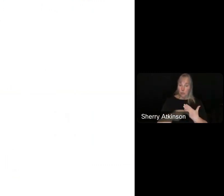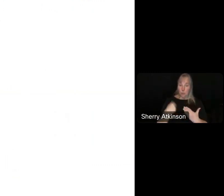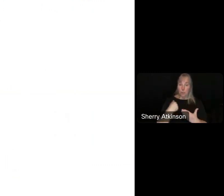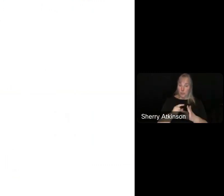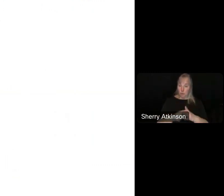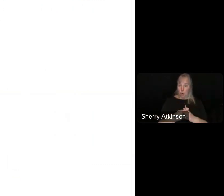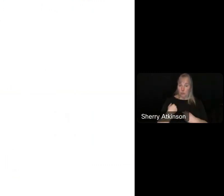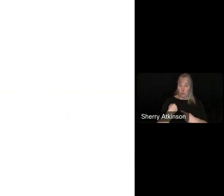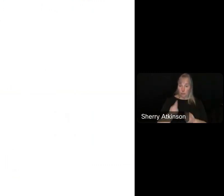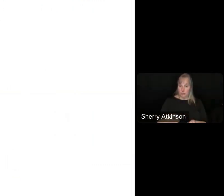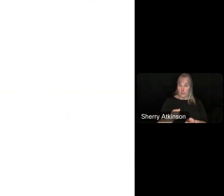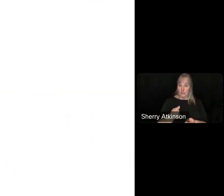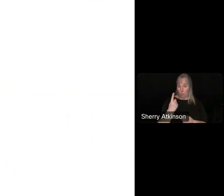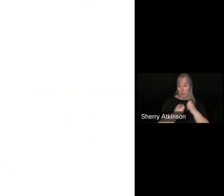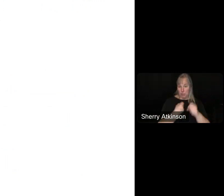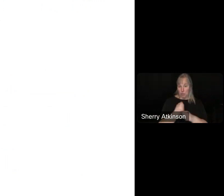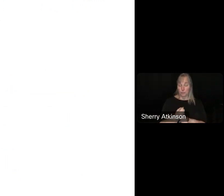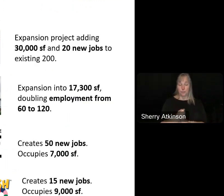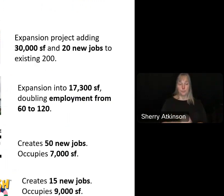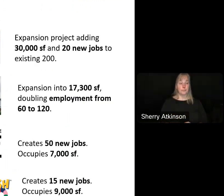year.